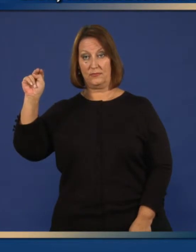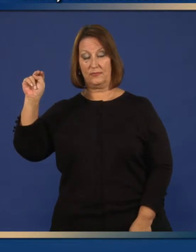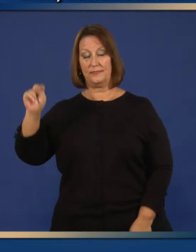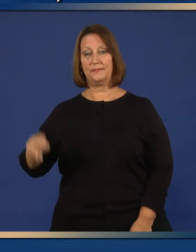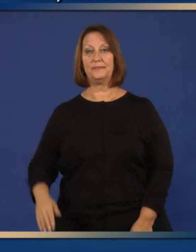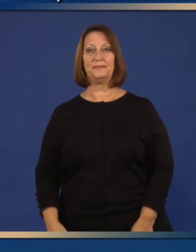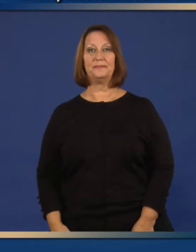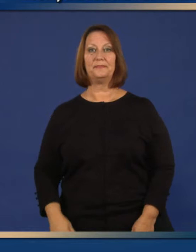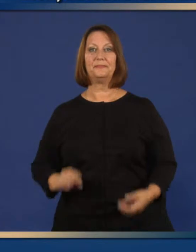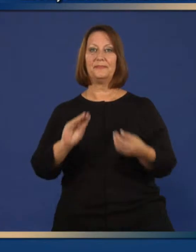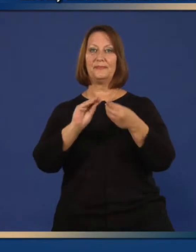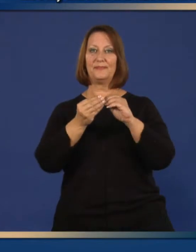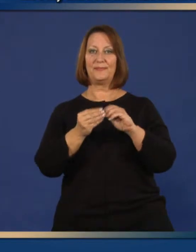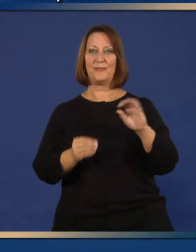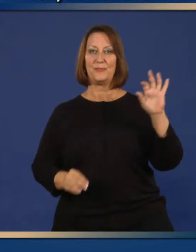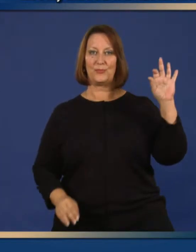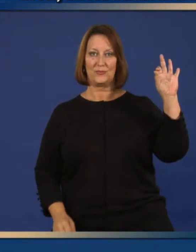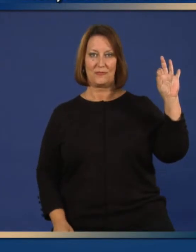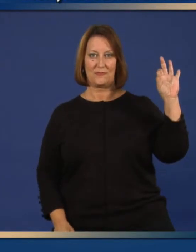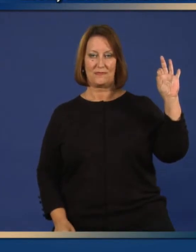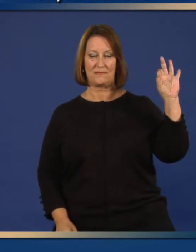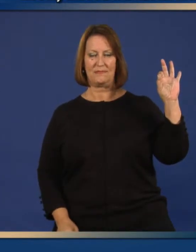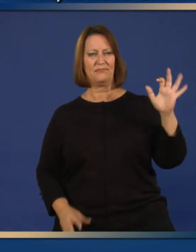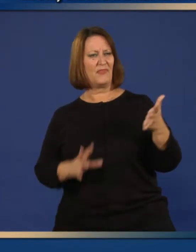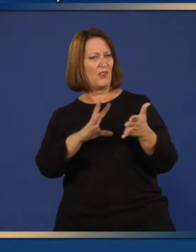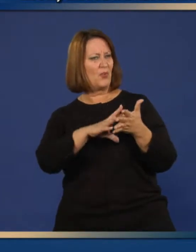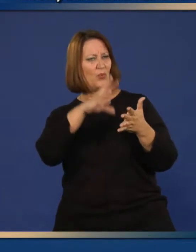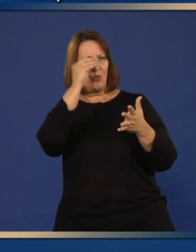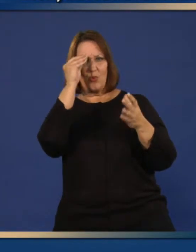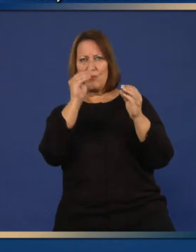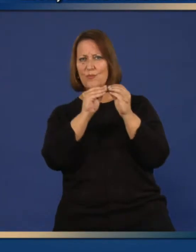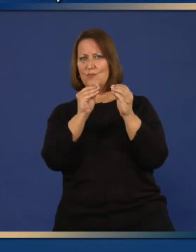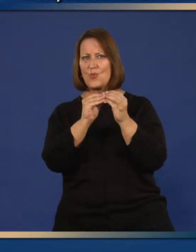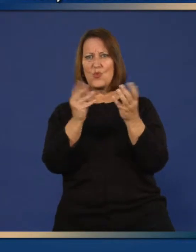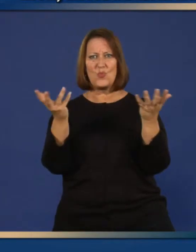9. How can I learn more?